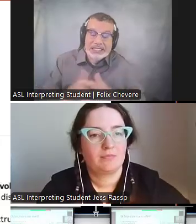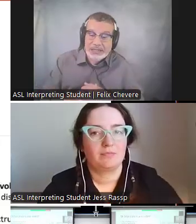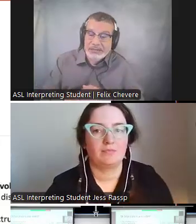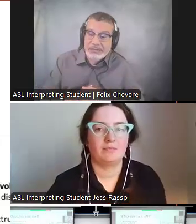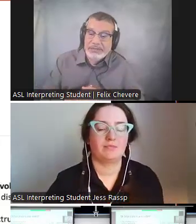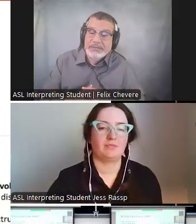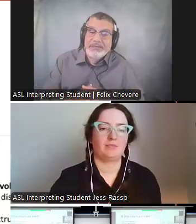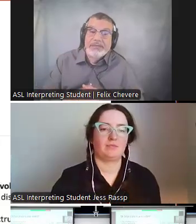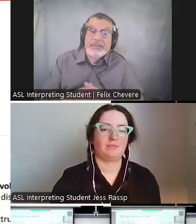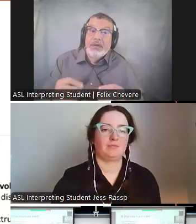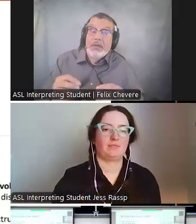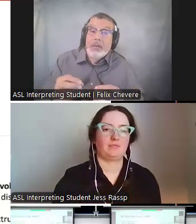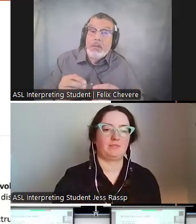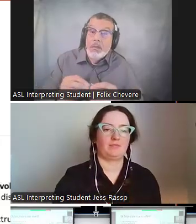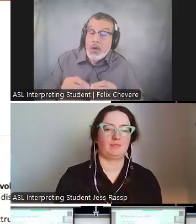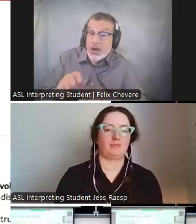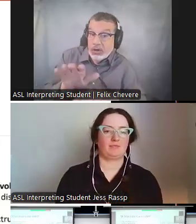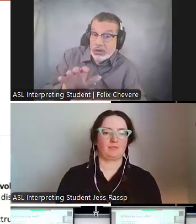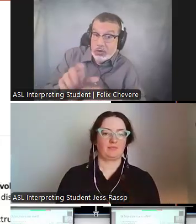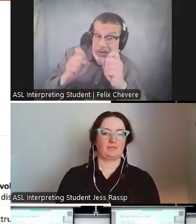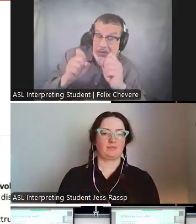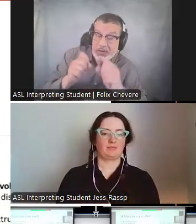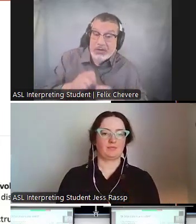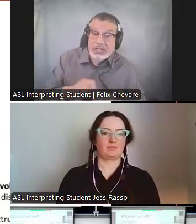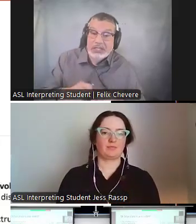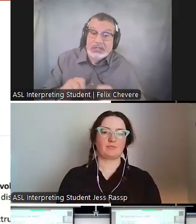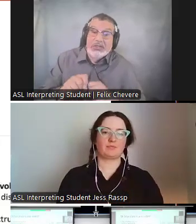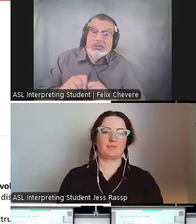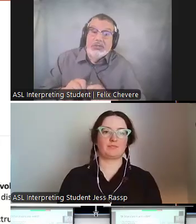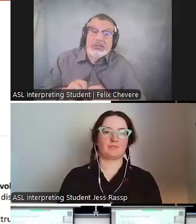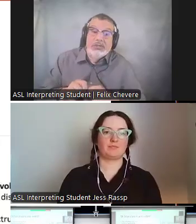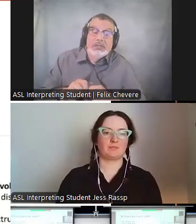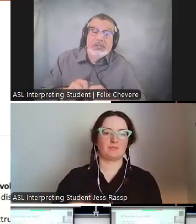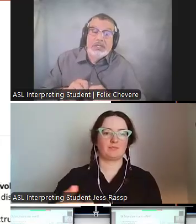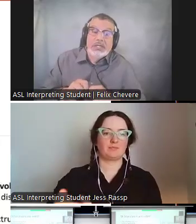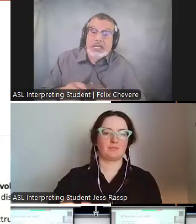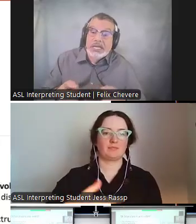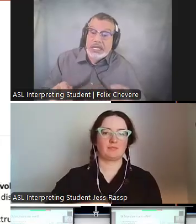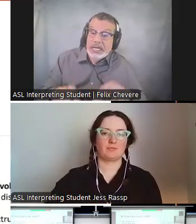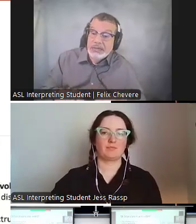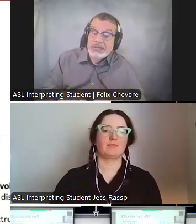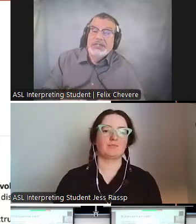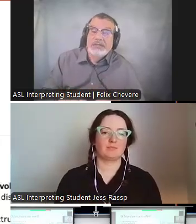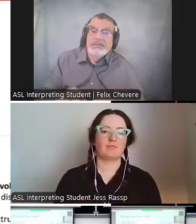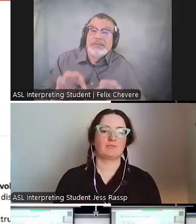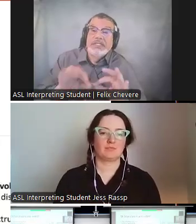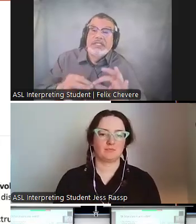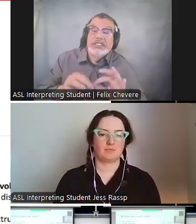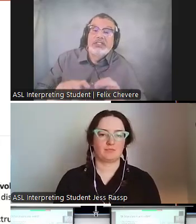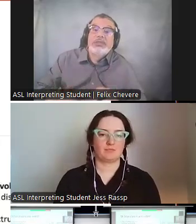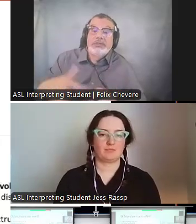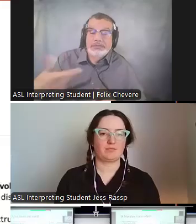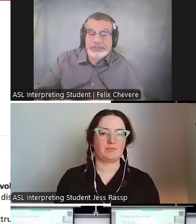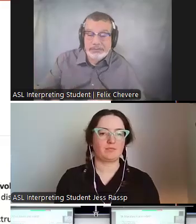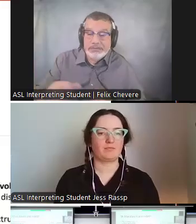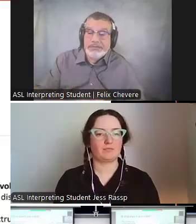right? Make it quicker to excite again, right? And what that does is in a